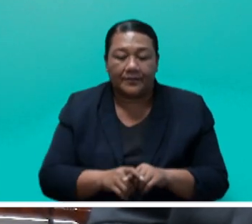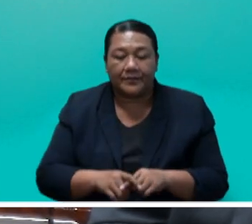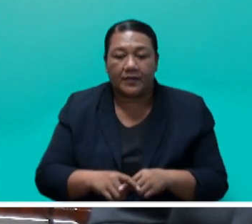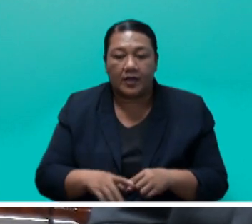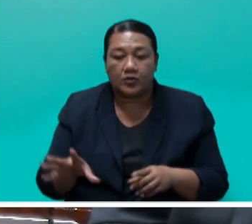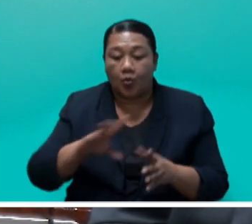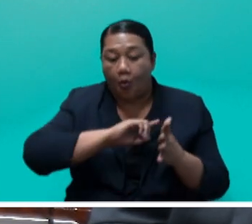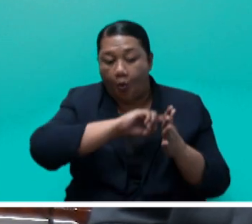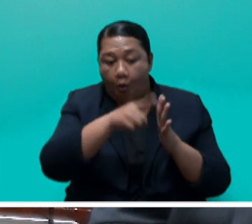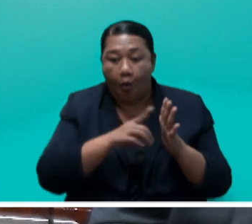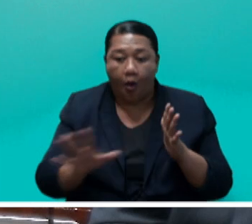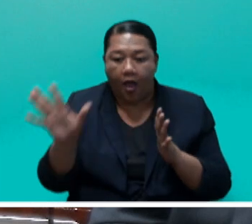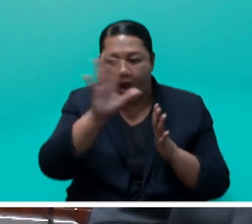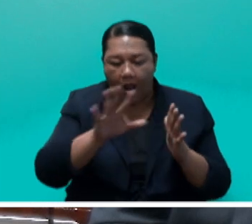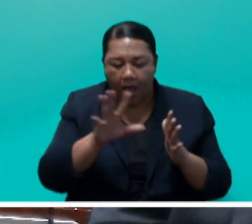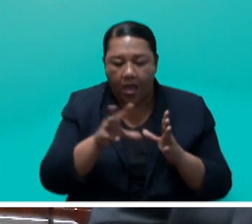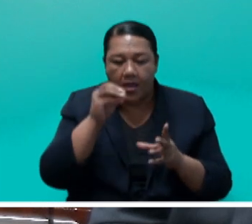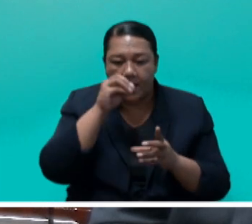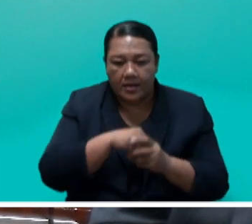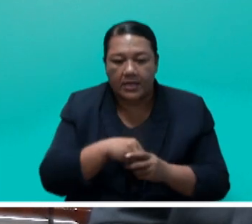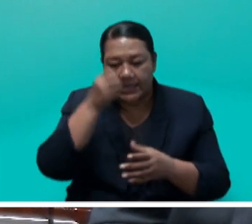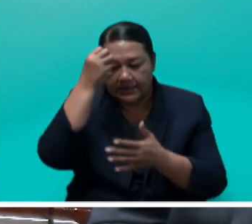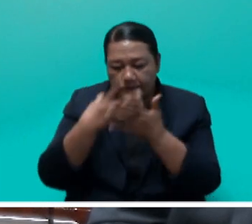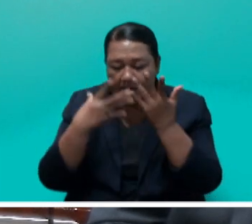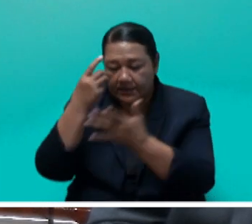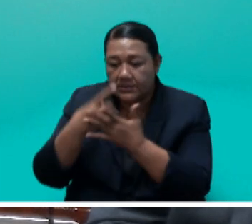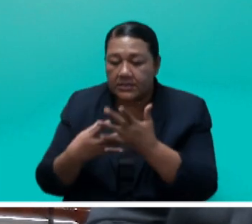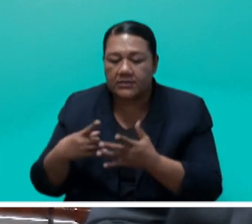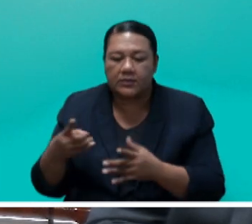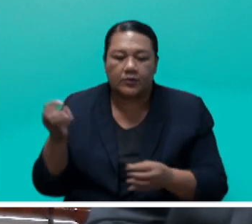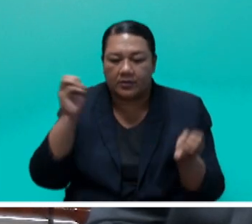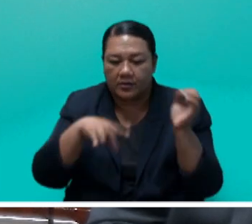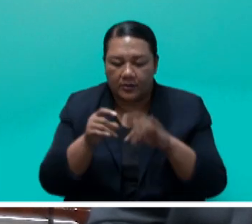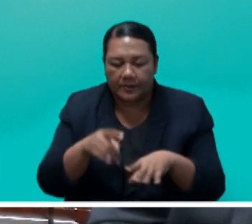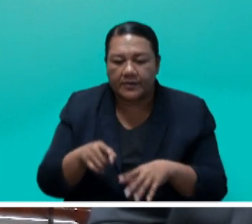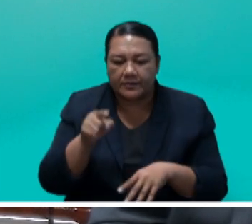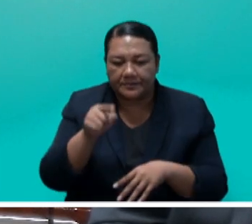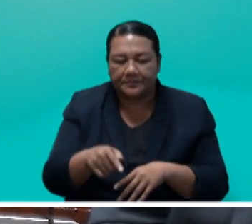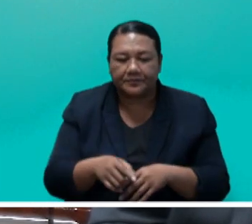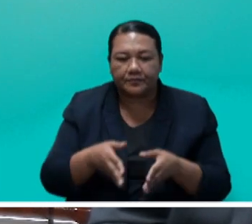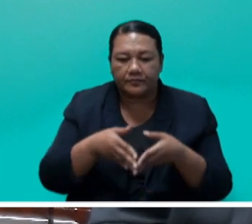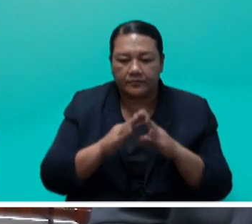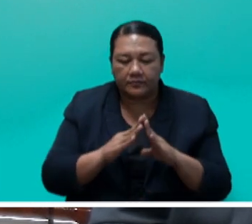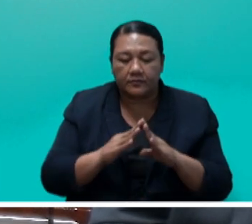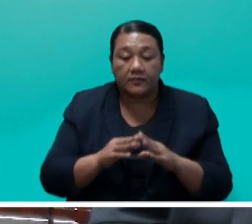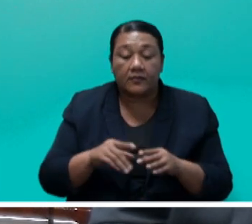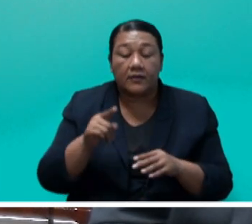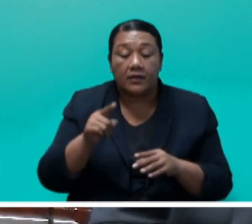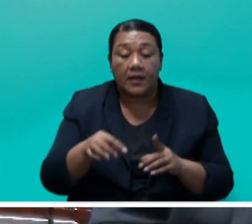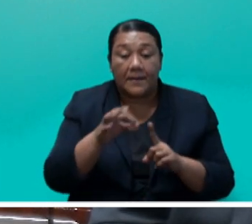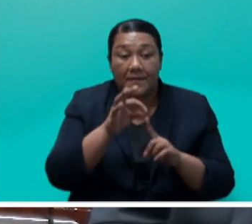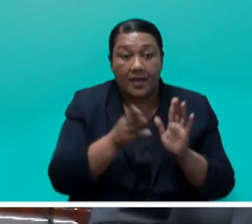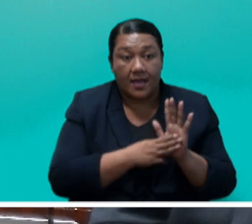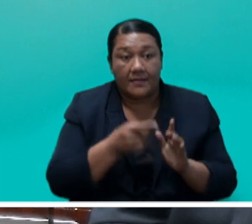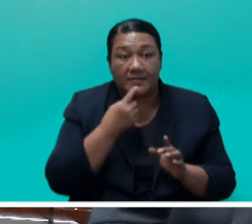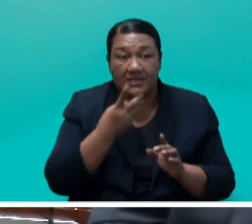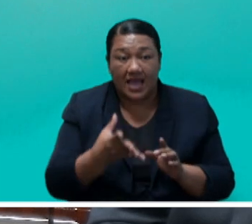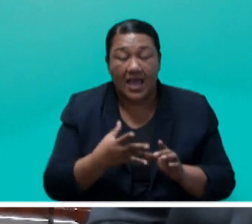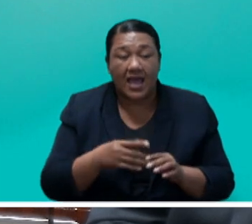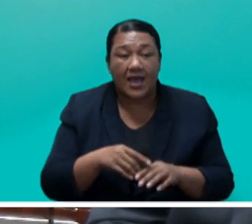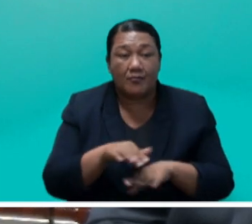various international working groups focusing on specific issues such as reduction of sulfur oxide emissions, developing of